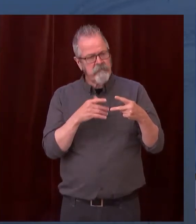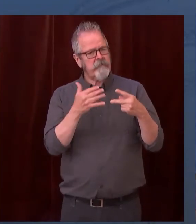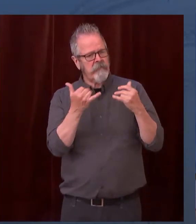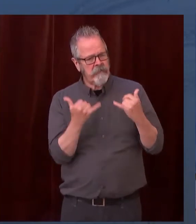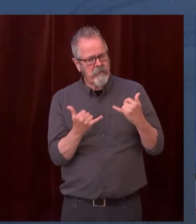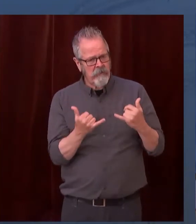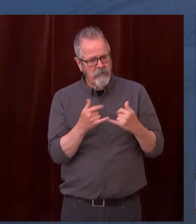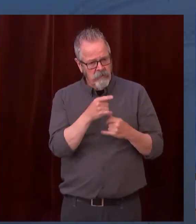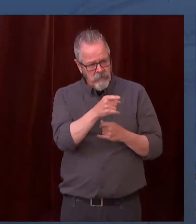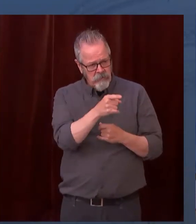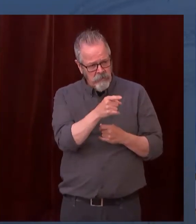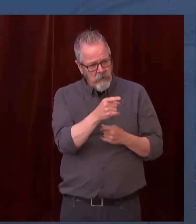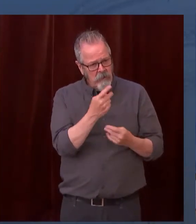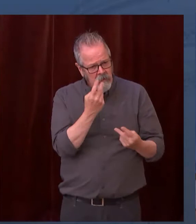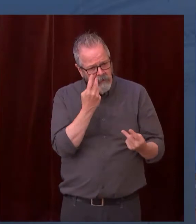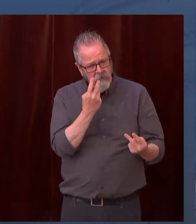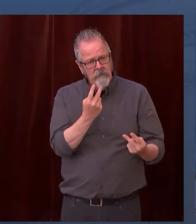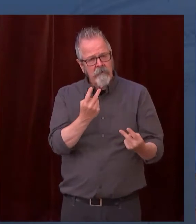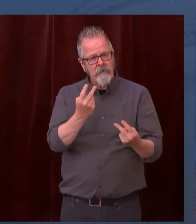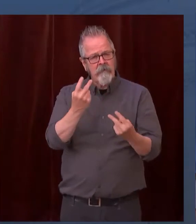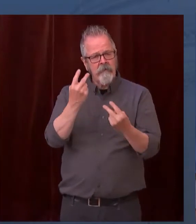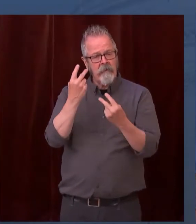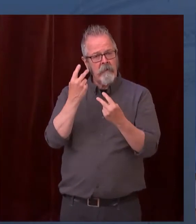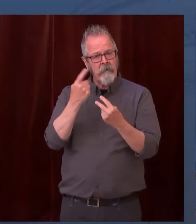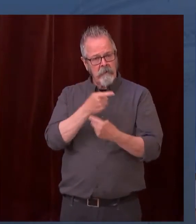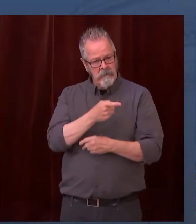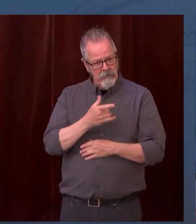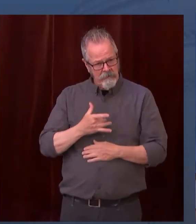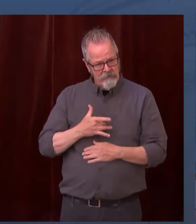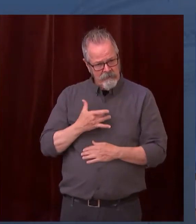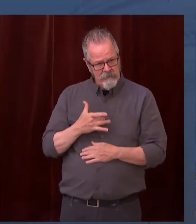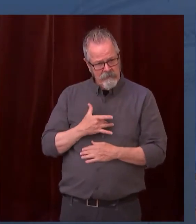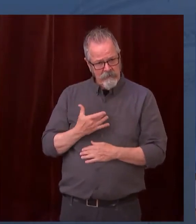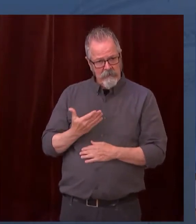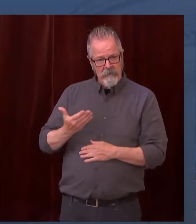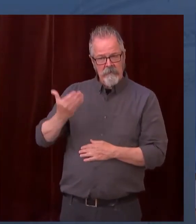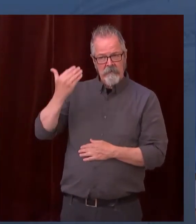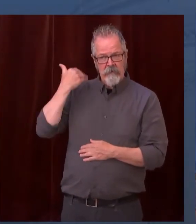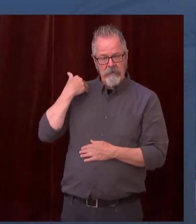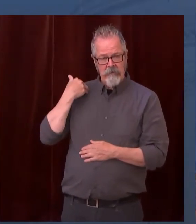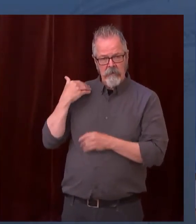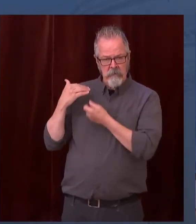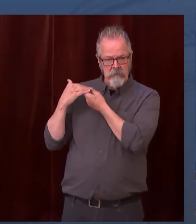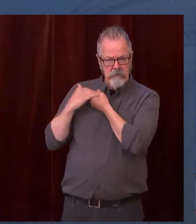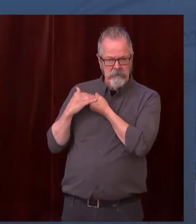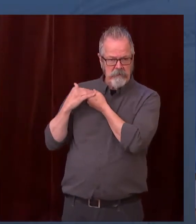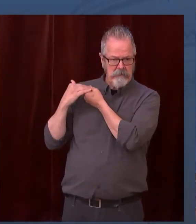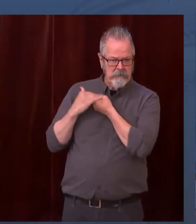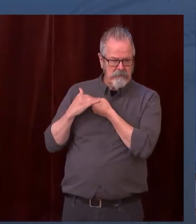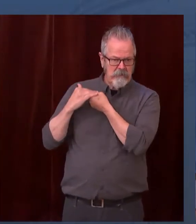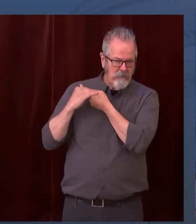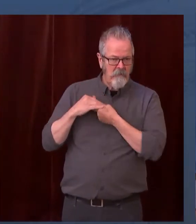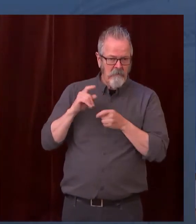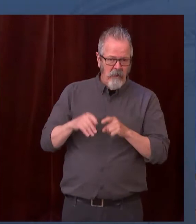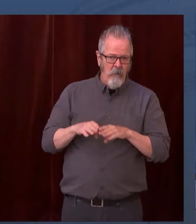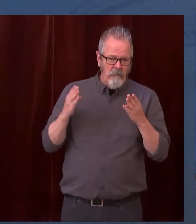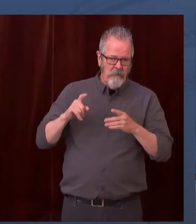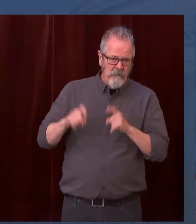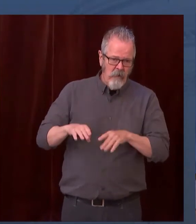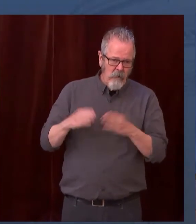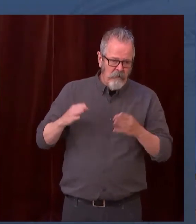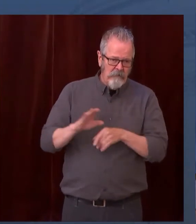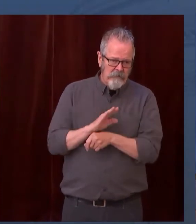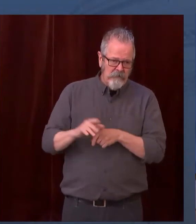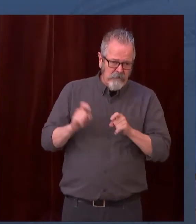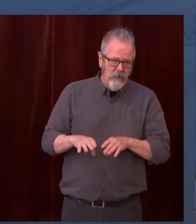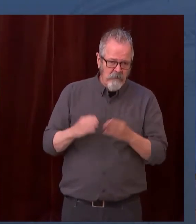second question, we're understanding that there will not be a special session, but how can we wait